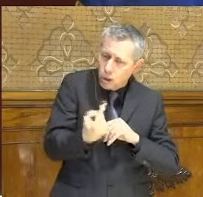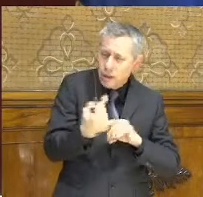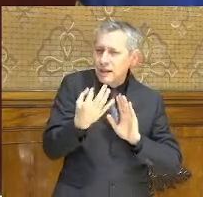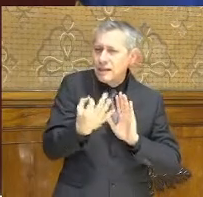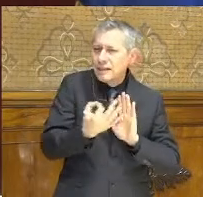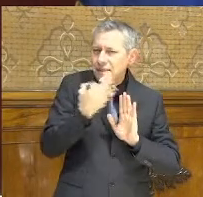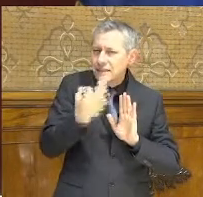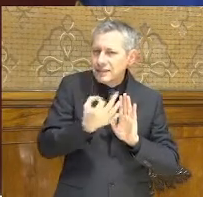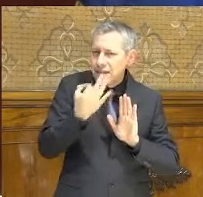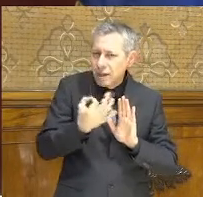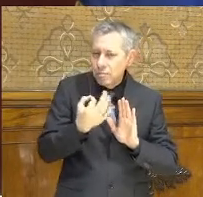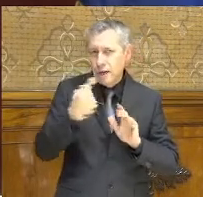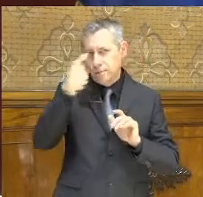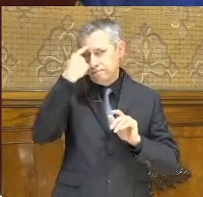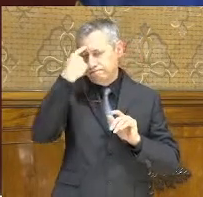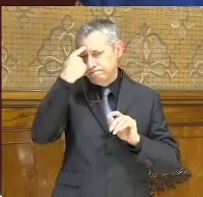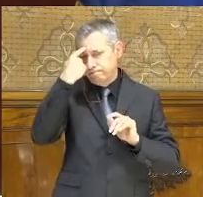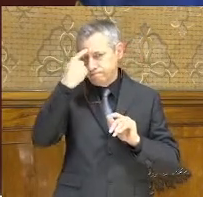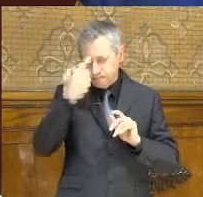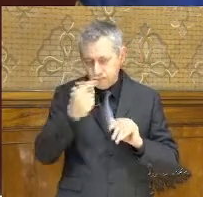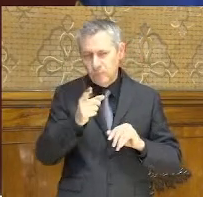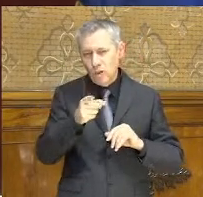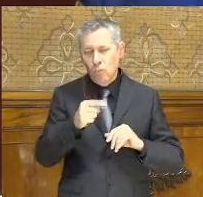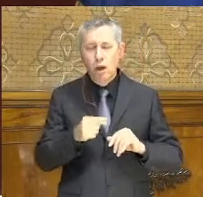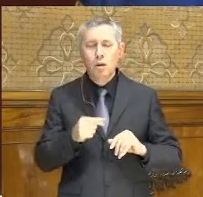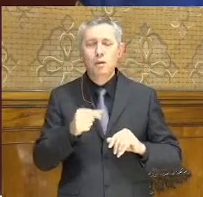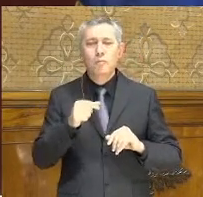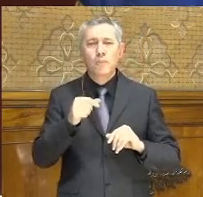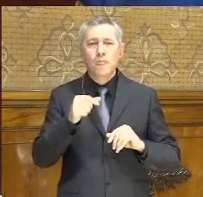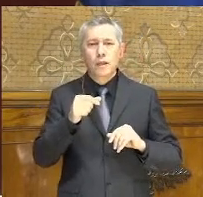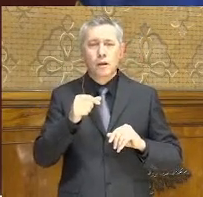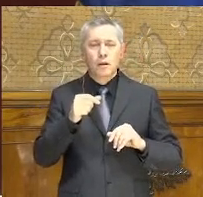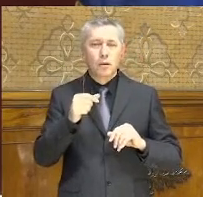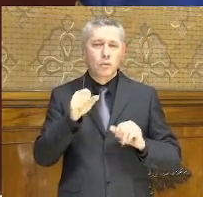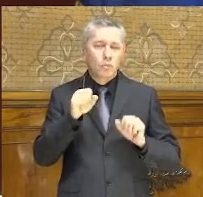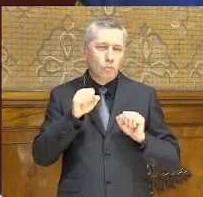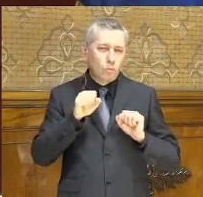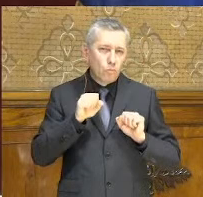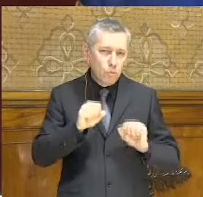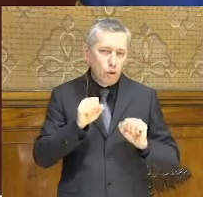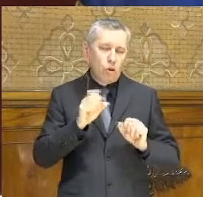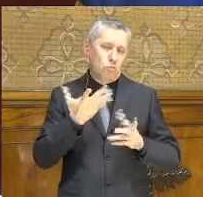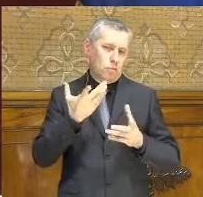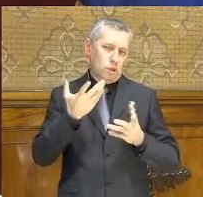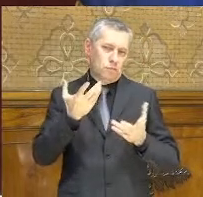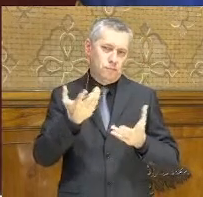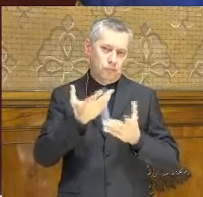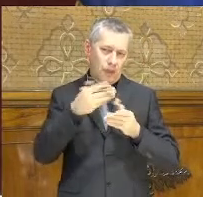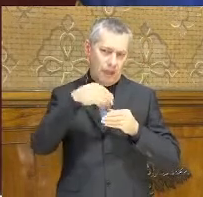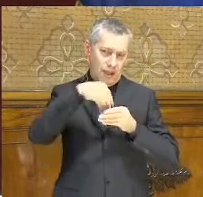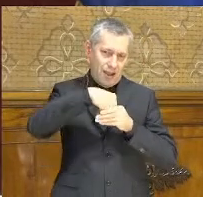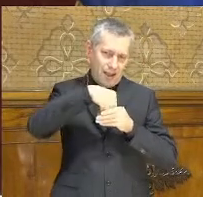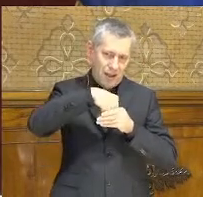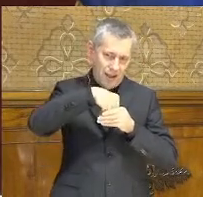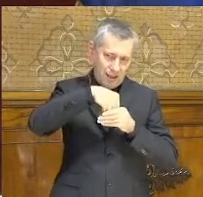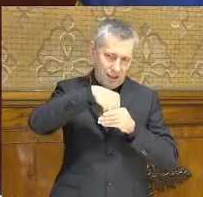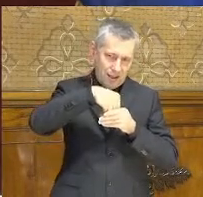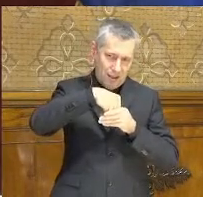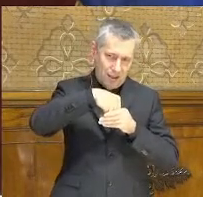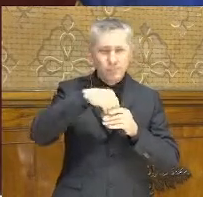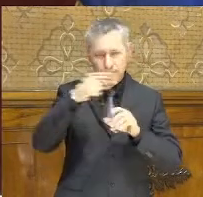provisionality. It has to be worked around and worked with. This is why I quote, of course, in